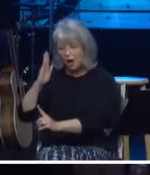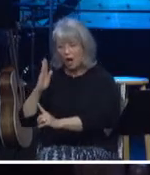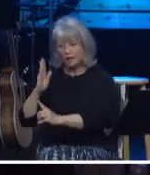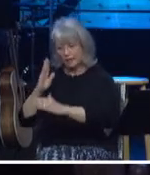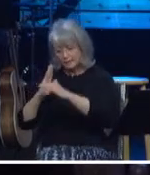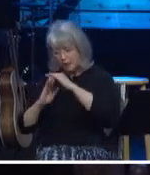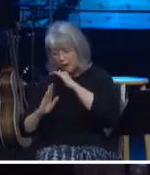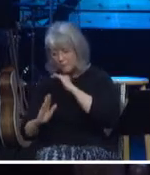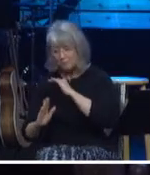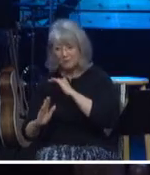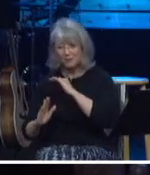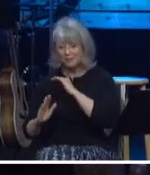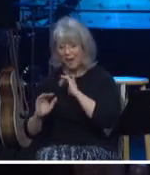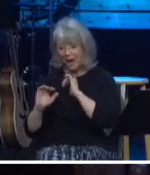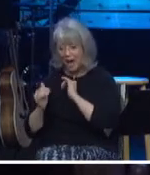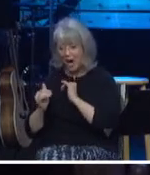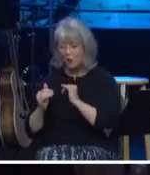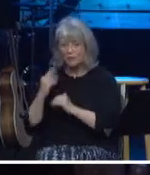Humbled by the Son.